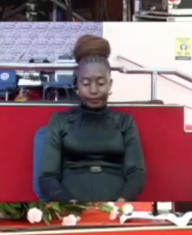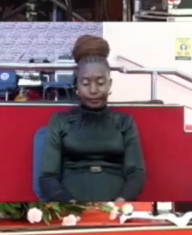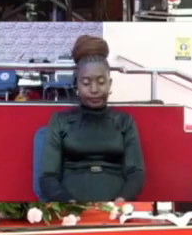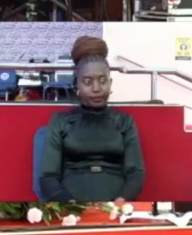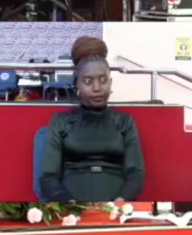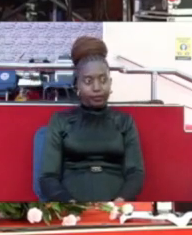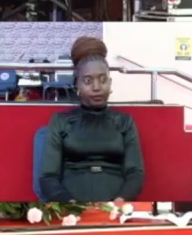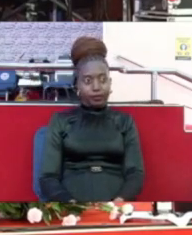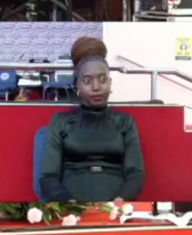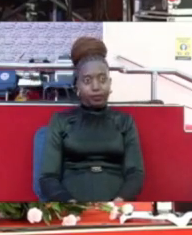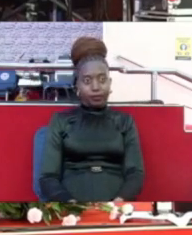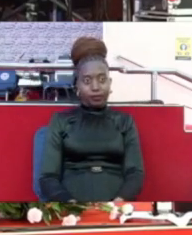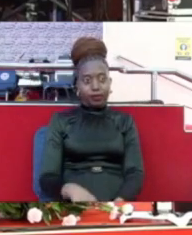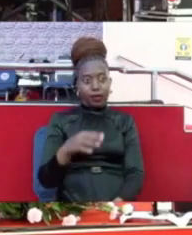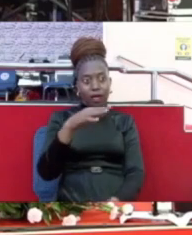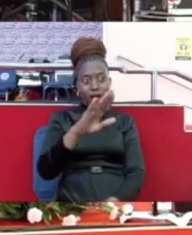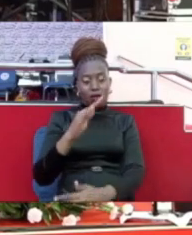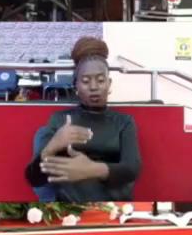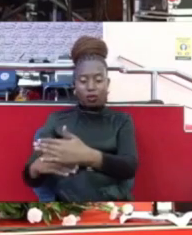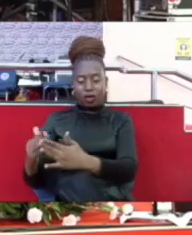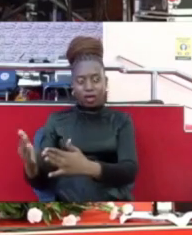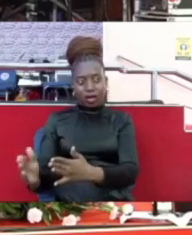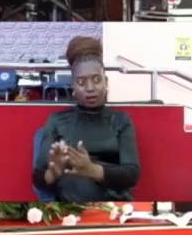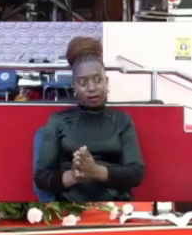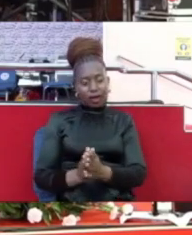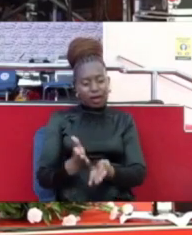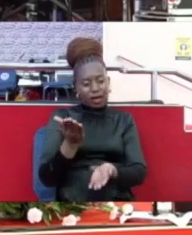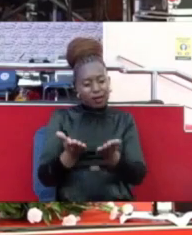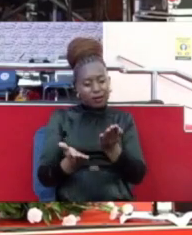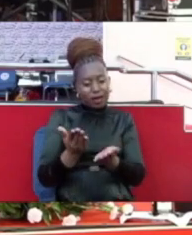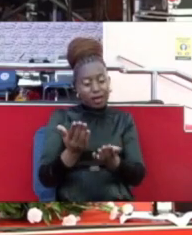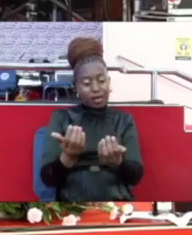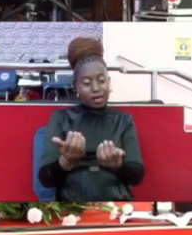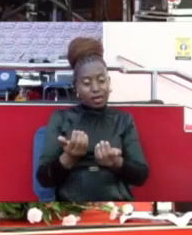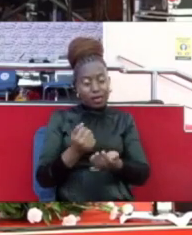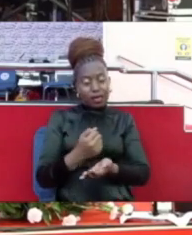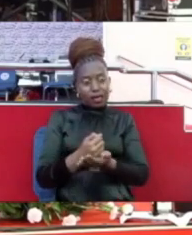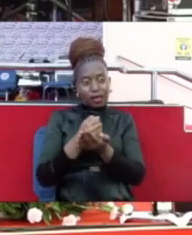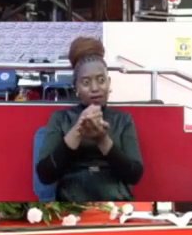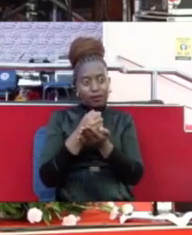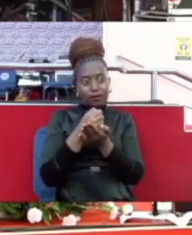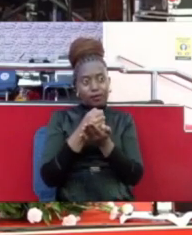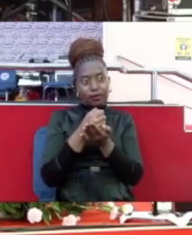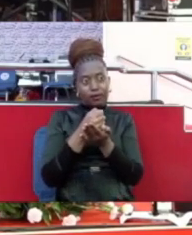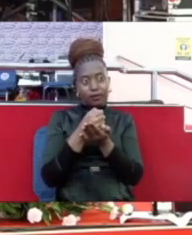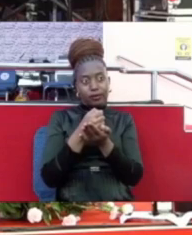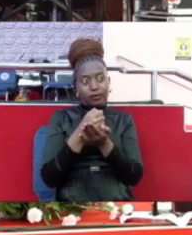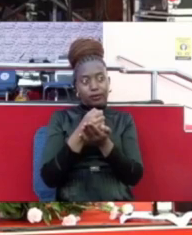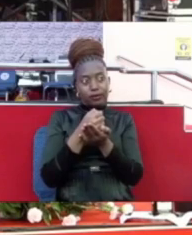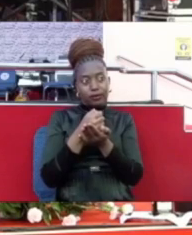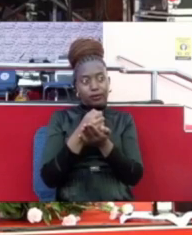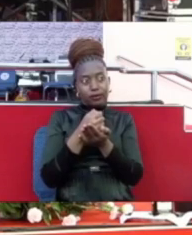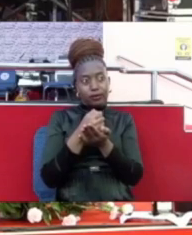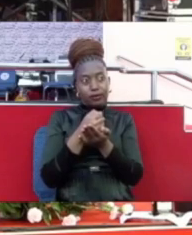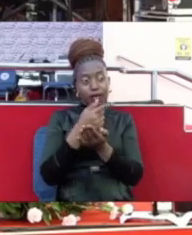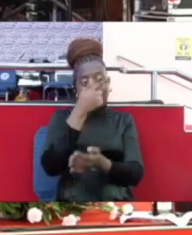Your neighbor jirani yako may need some help. Anaweza hitaji msaada. And because